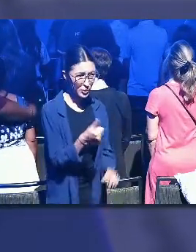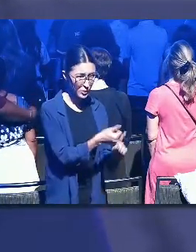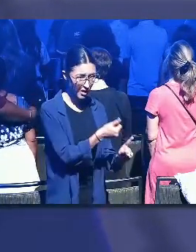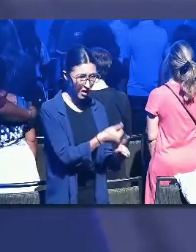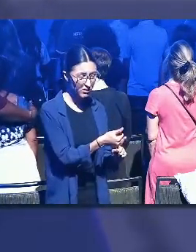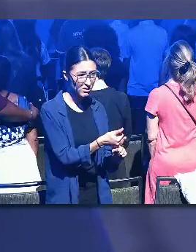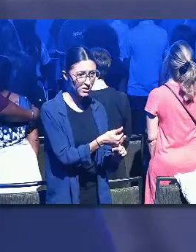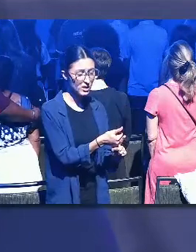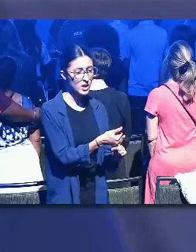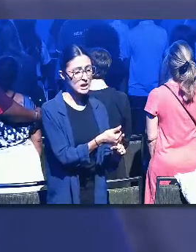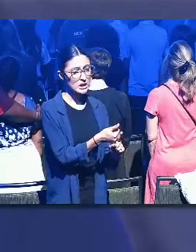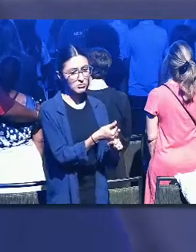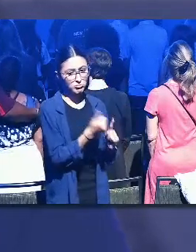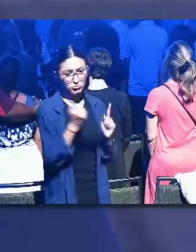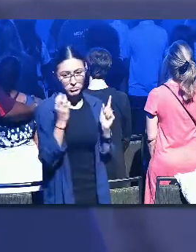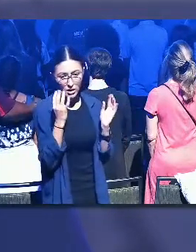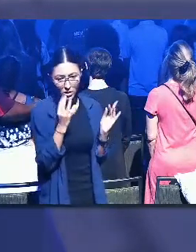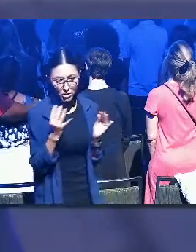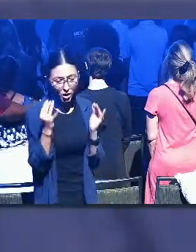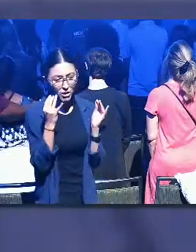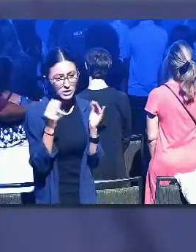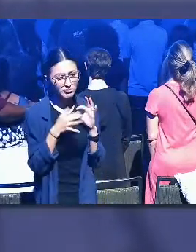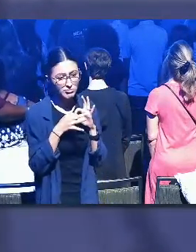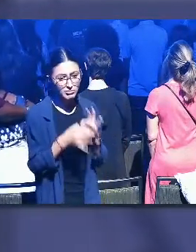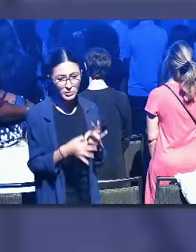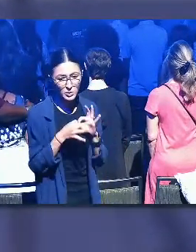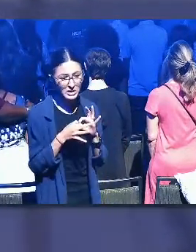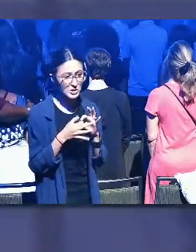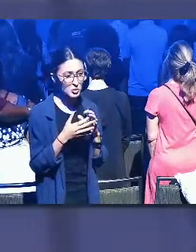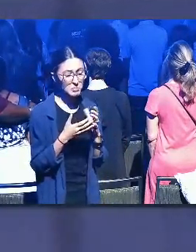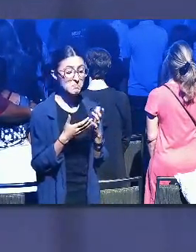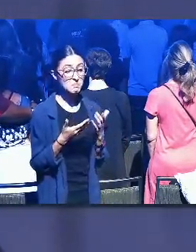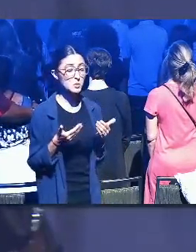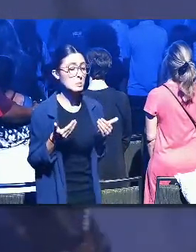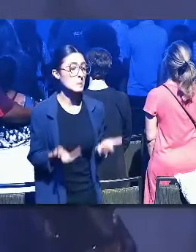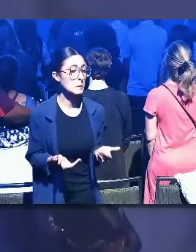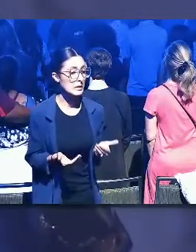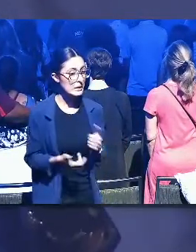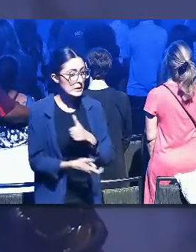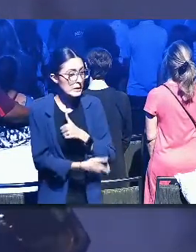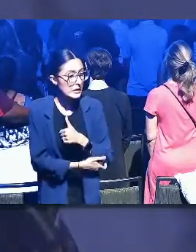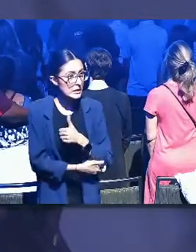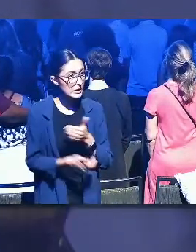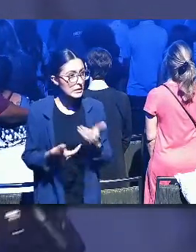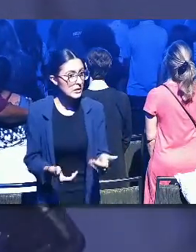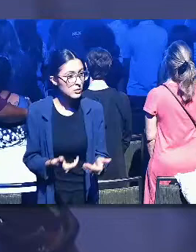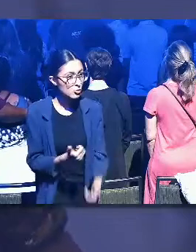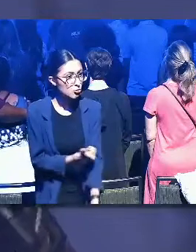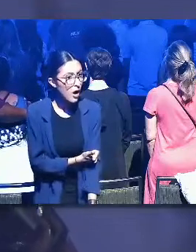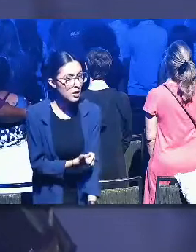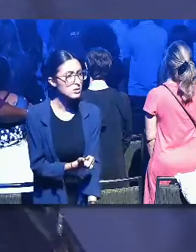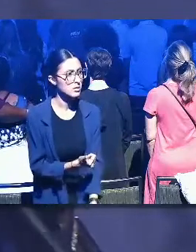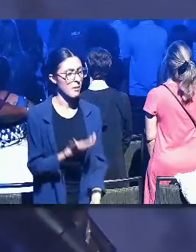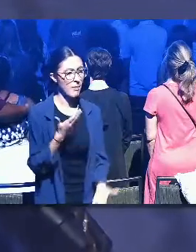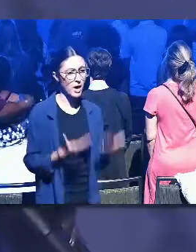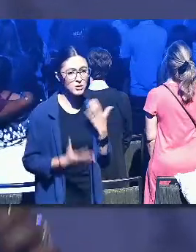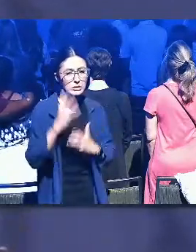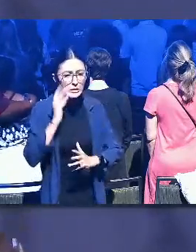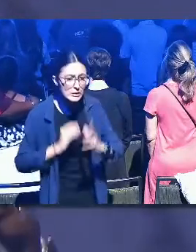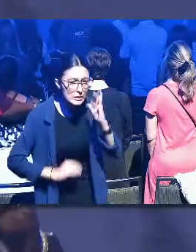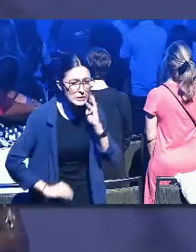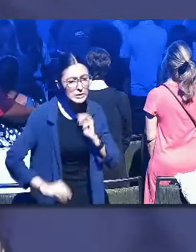thoughts of maybe just try a little drugs, you know, maybe experiment with this or that. It might help